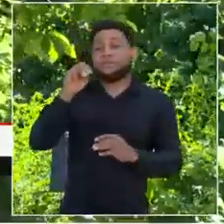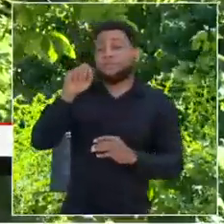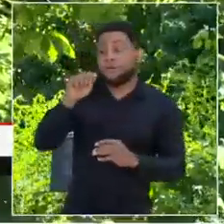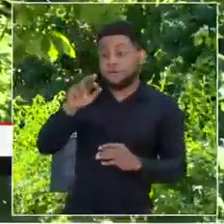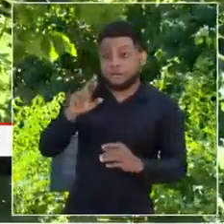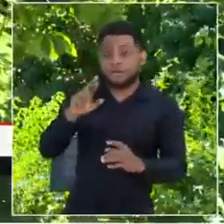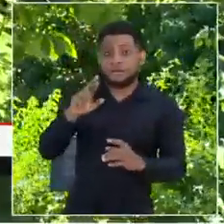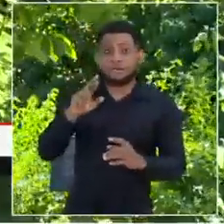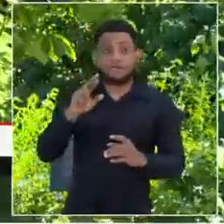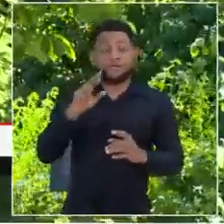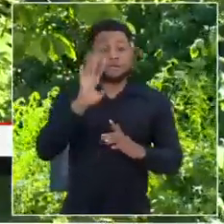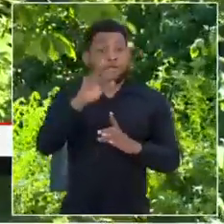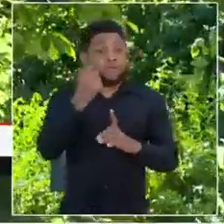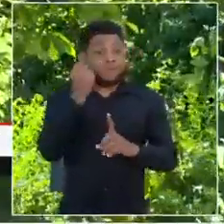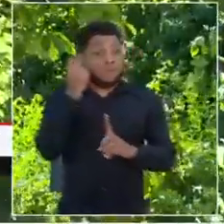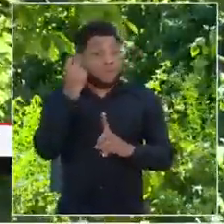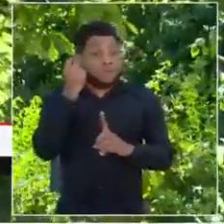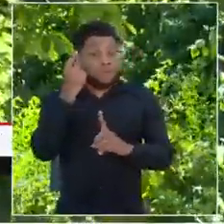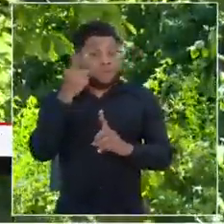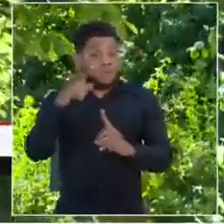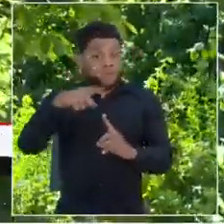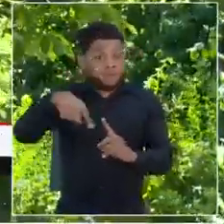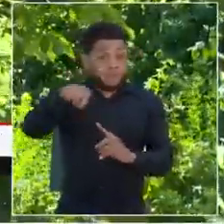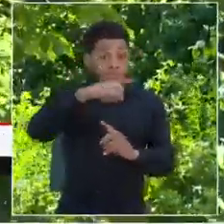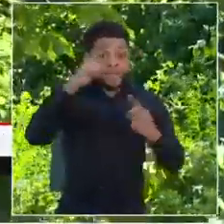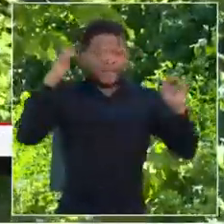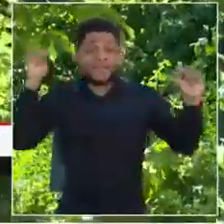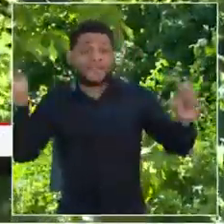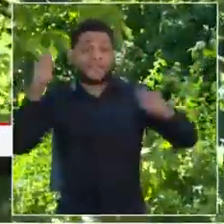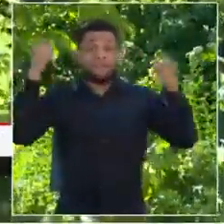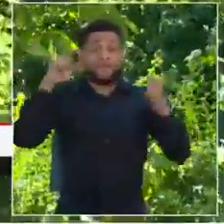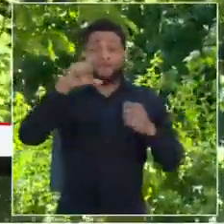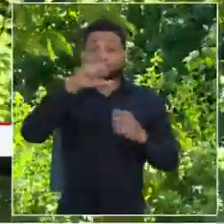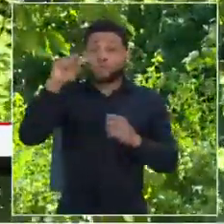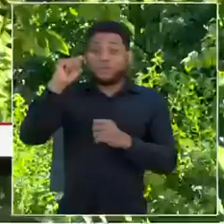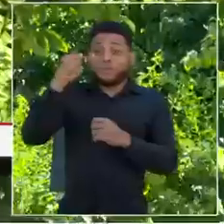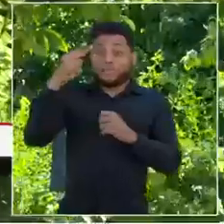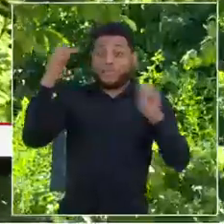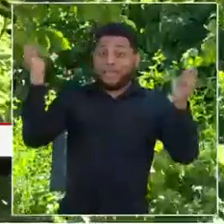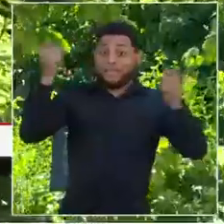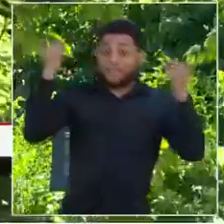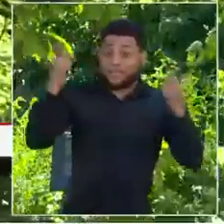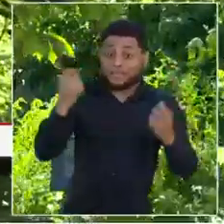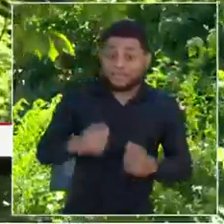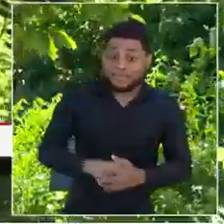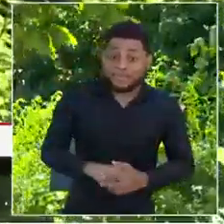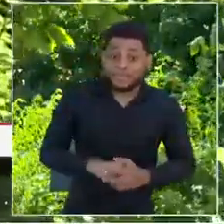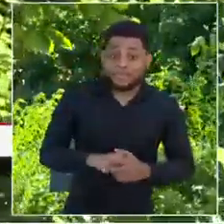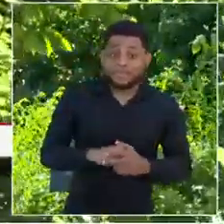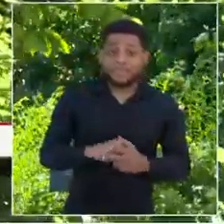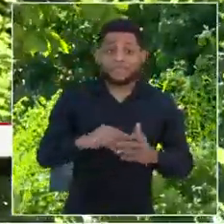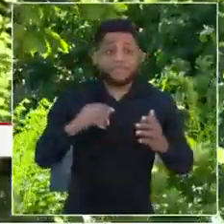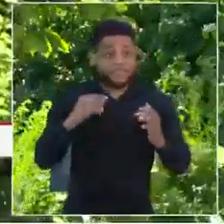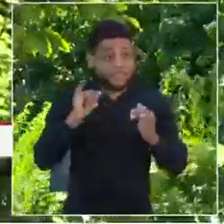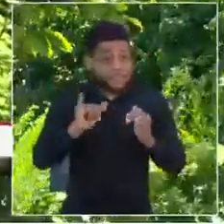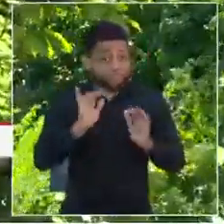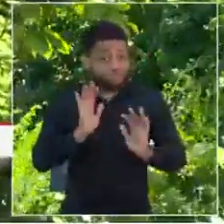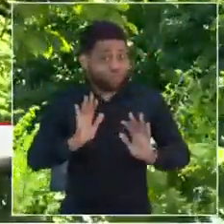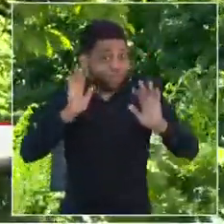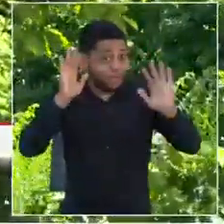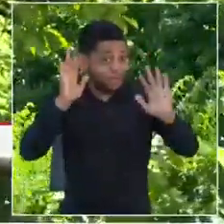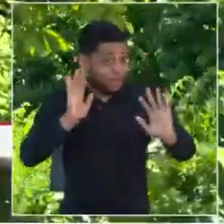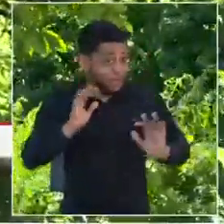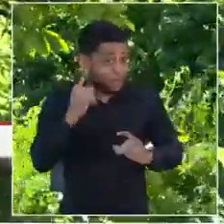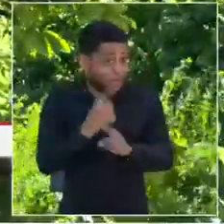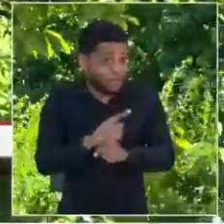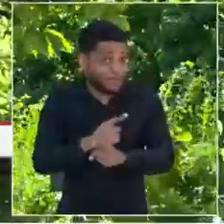are celebrating their 20th anniversary. That's wonderful, right? And we